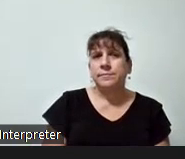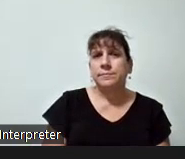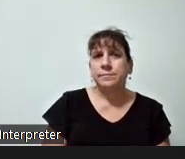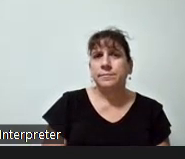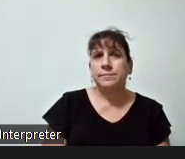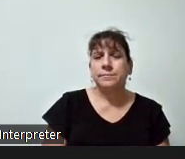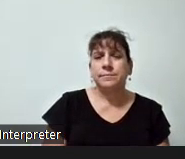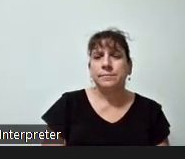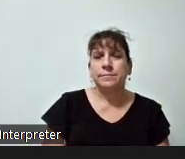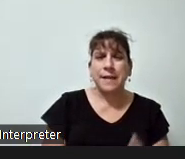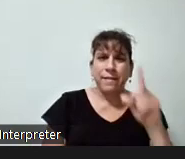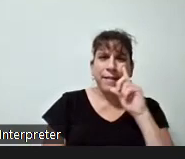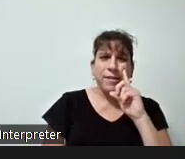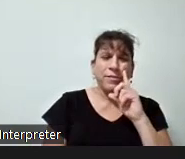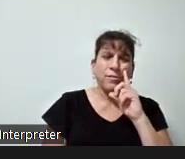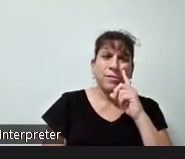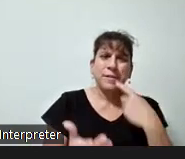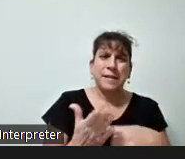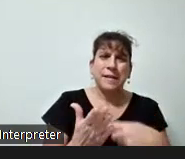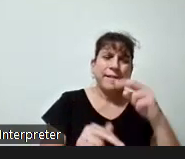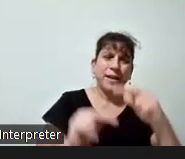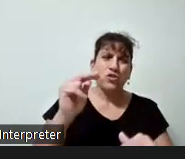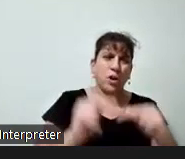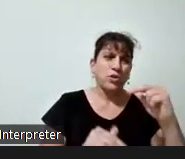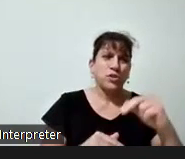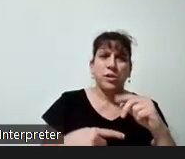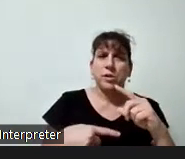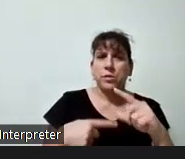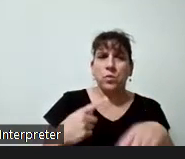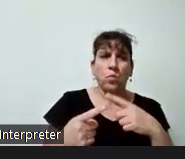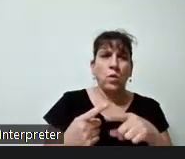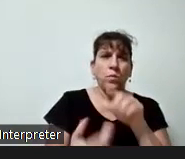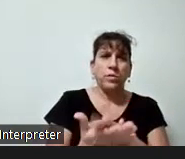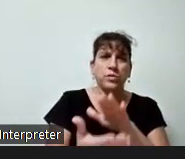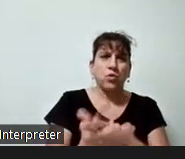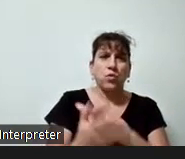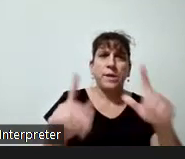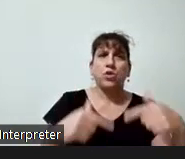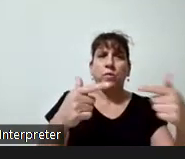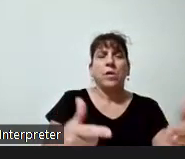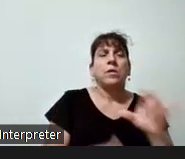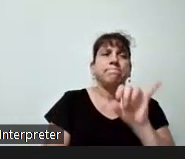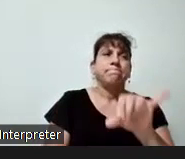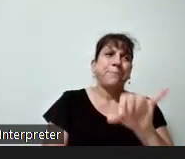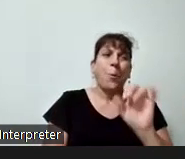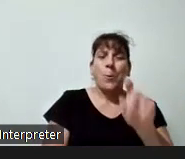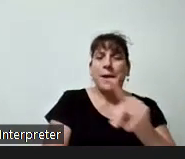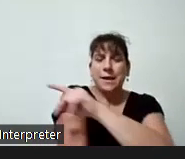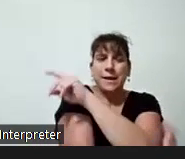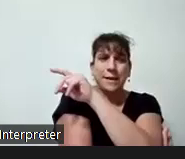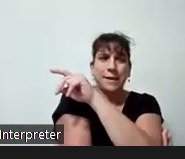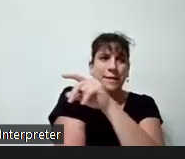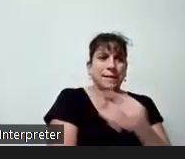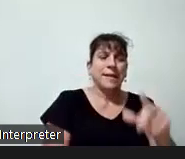I'm not I sure. believe they're talking about the construction. So when is the school going to be turned over and everything? Oh, okay. If that's